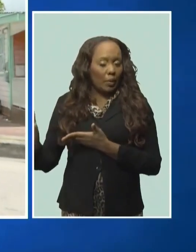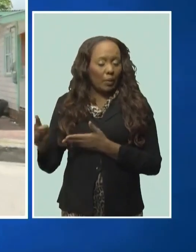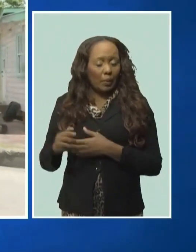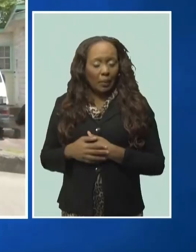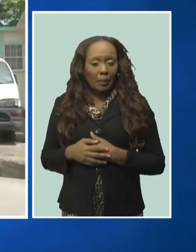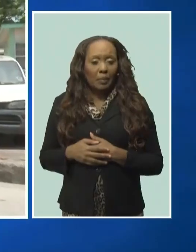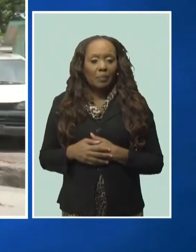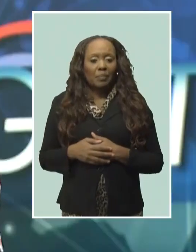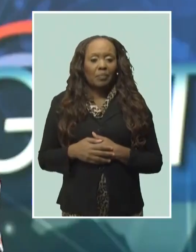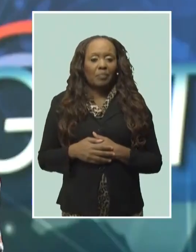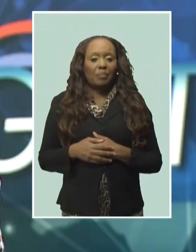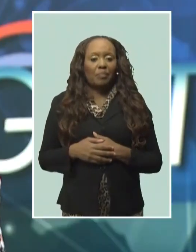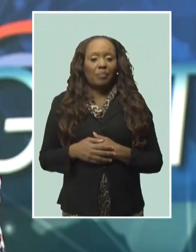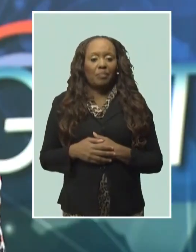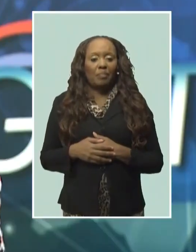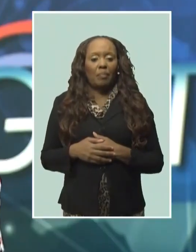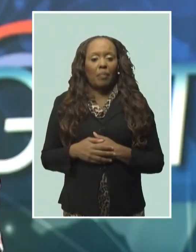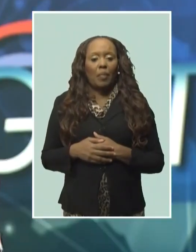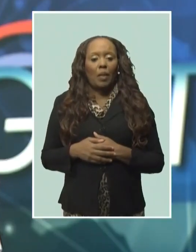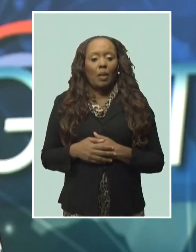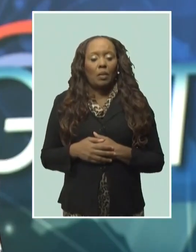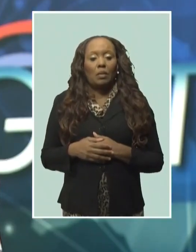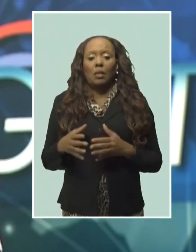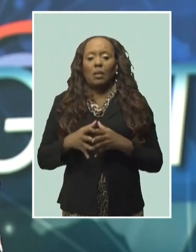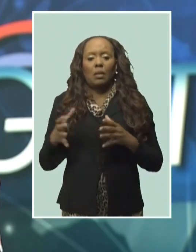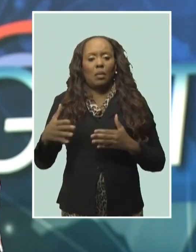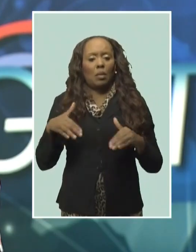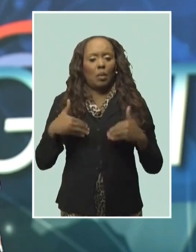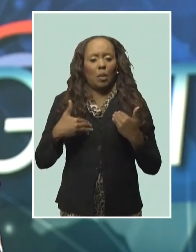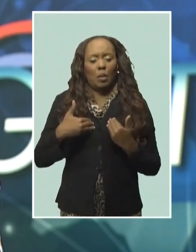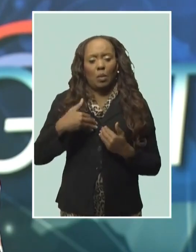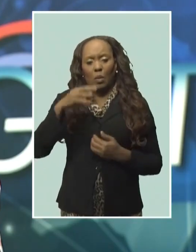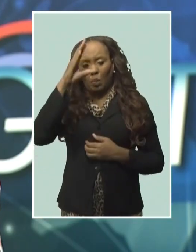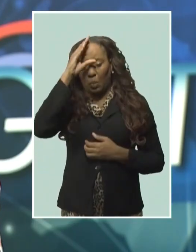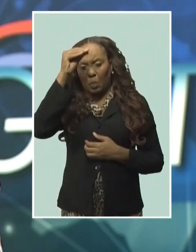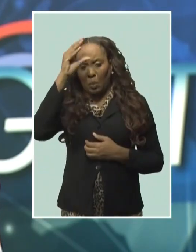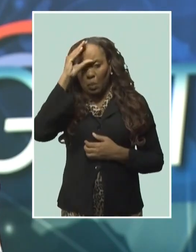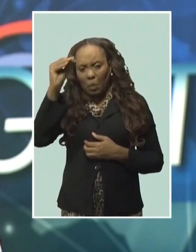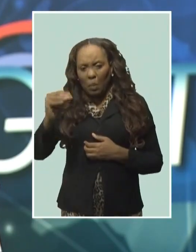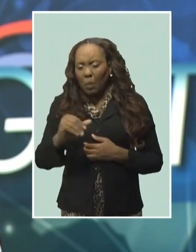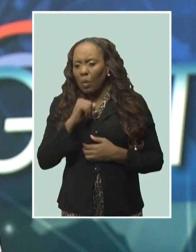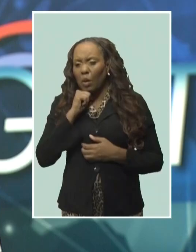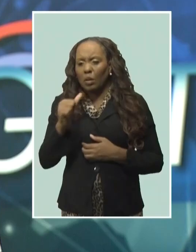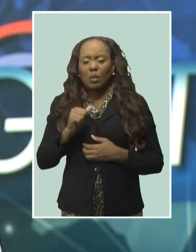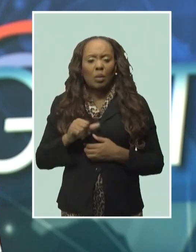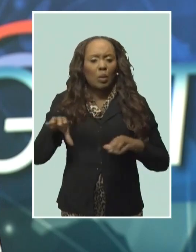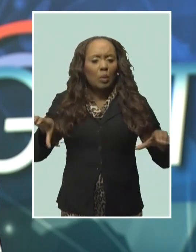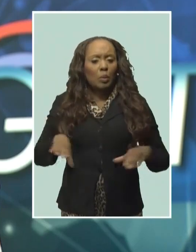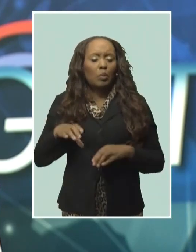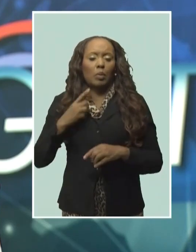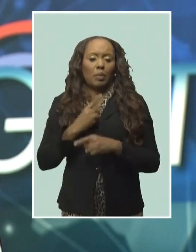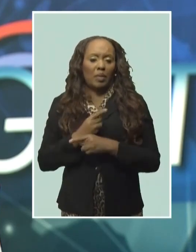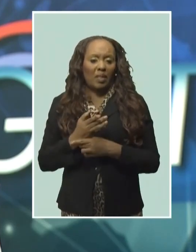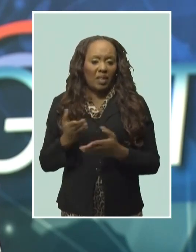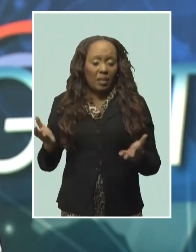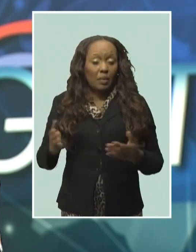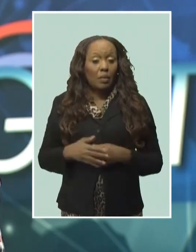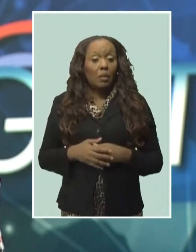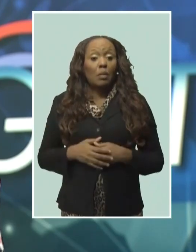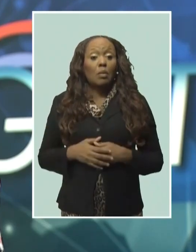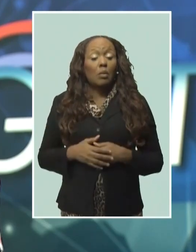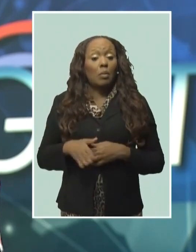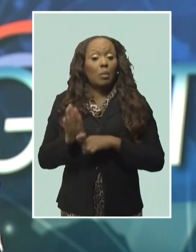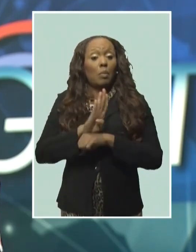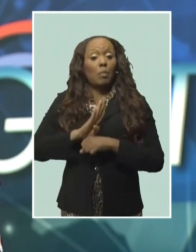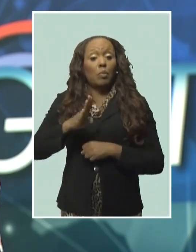News. At a time when many young males tend to be going astray, the Barbados Boy Scout Association